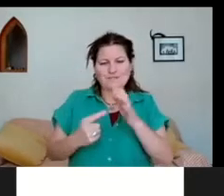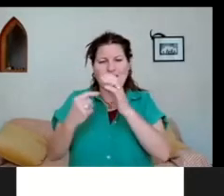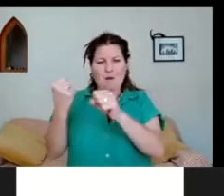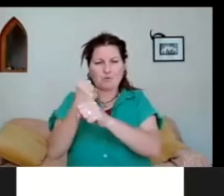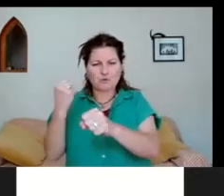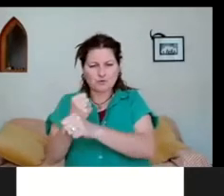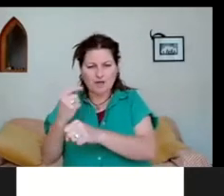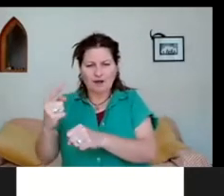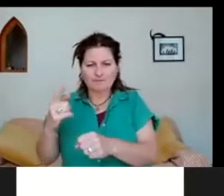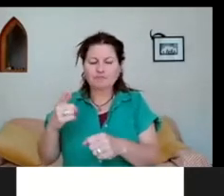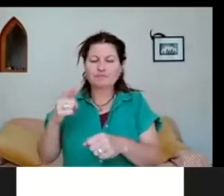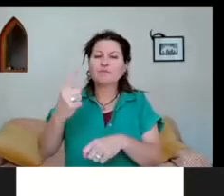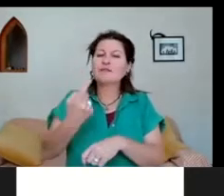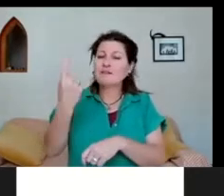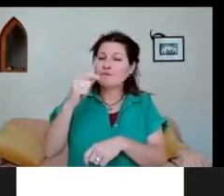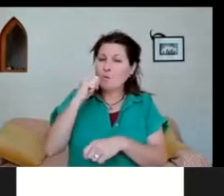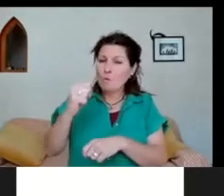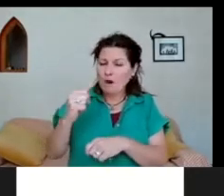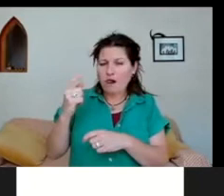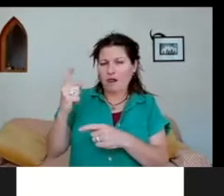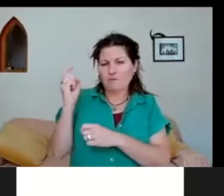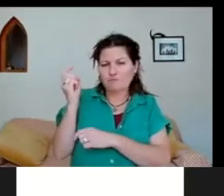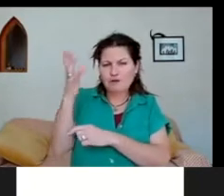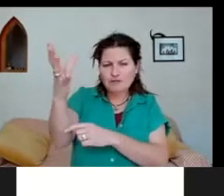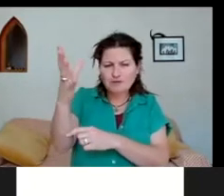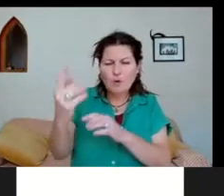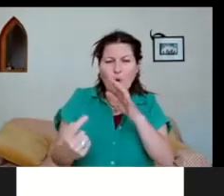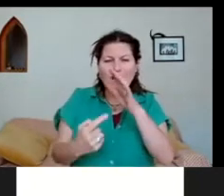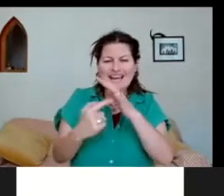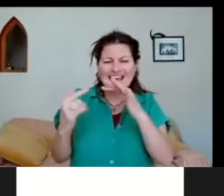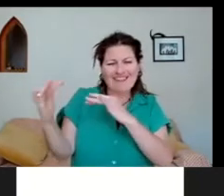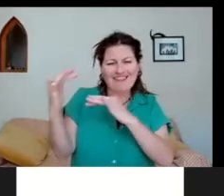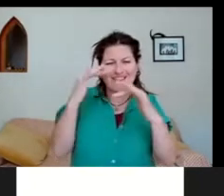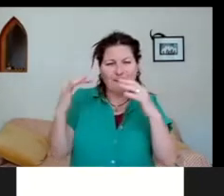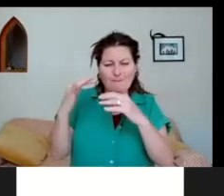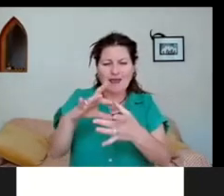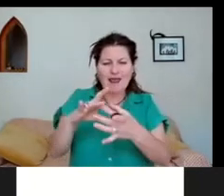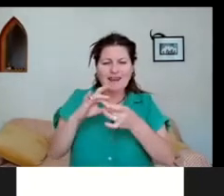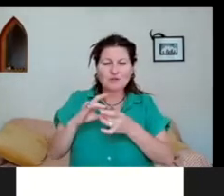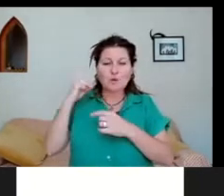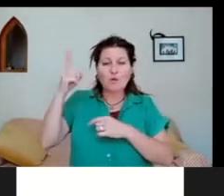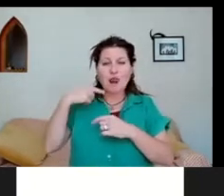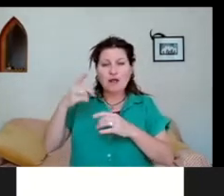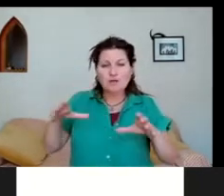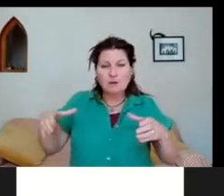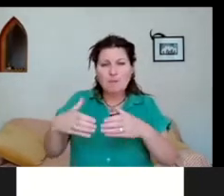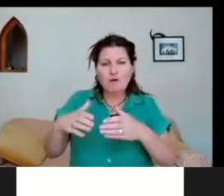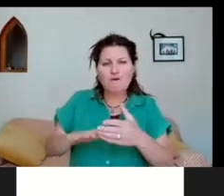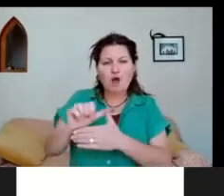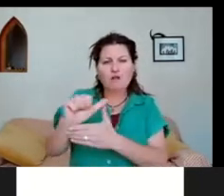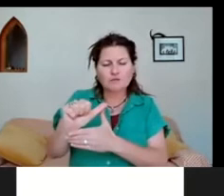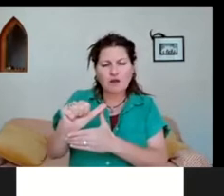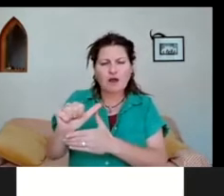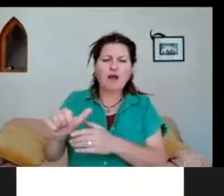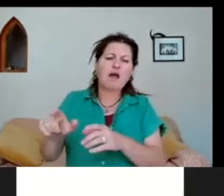minutes presentation on Lewisham key themes as London Borough of Culture, as well as the expectations from